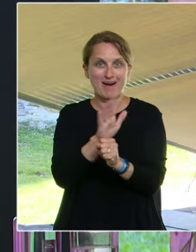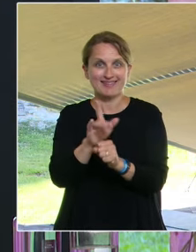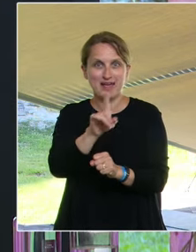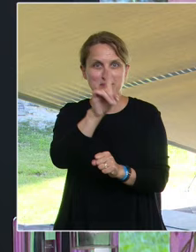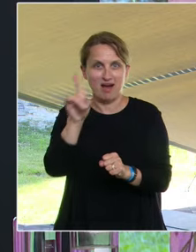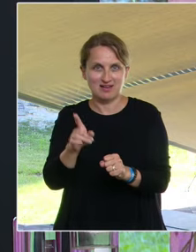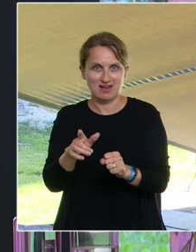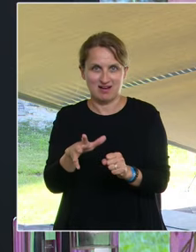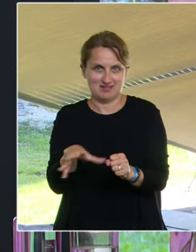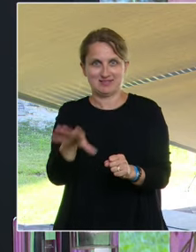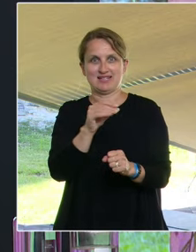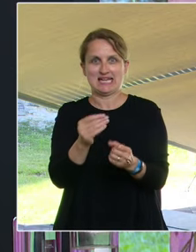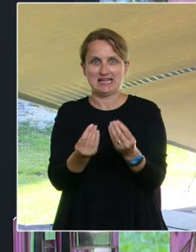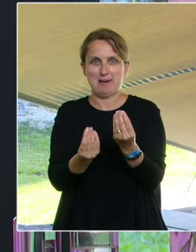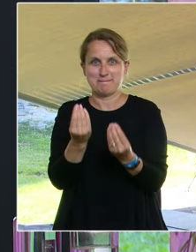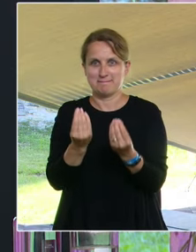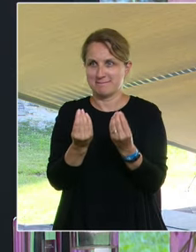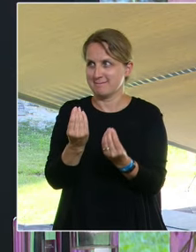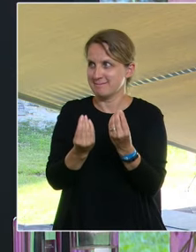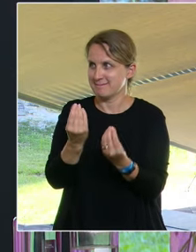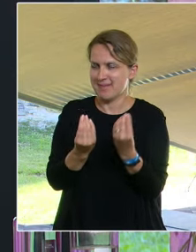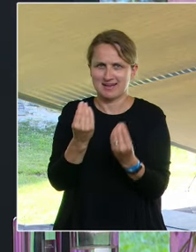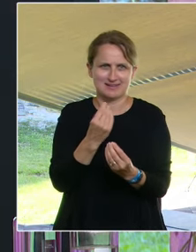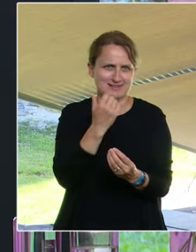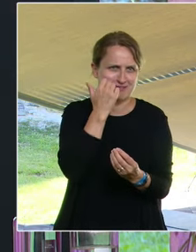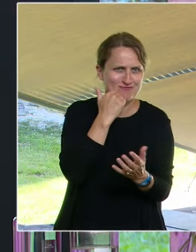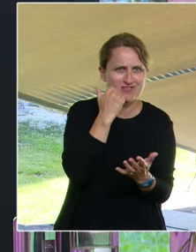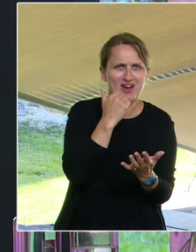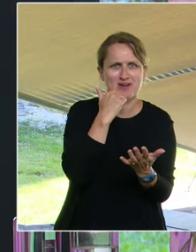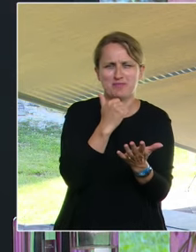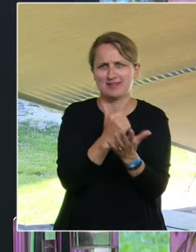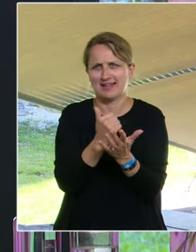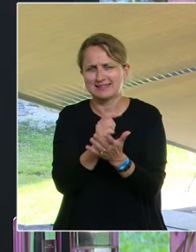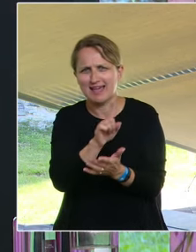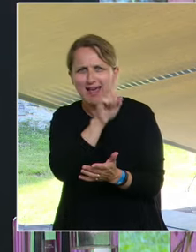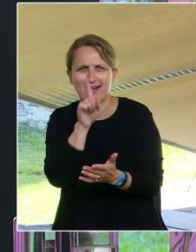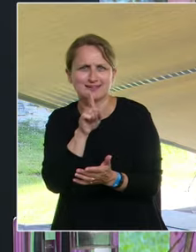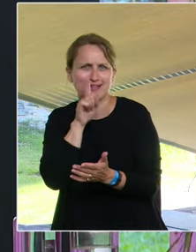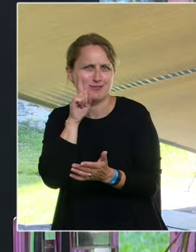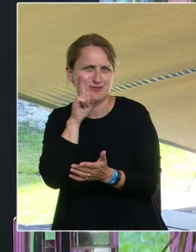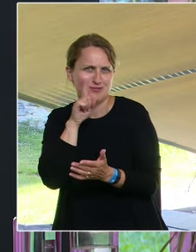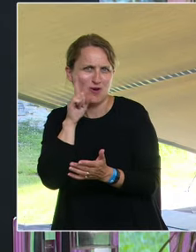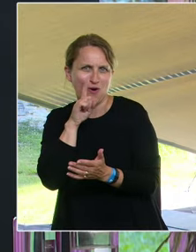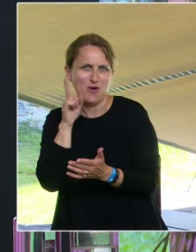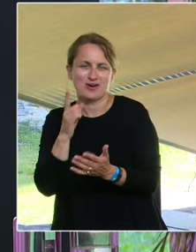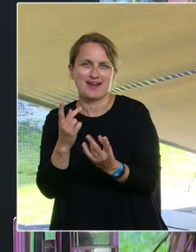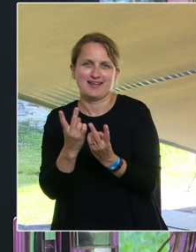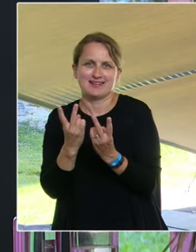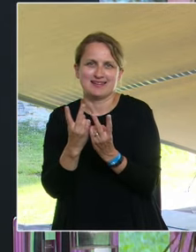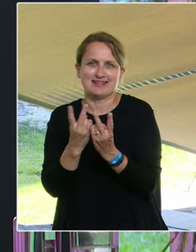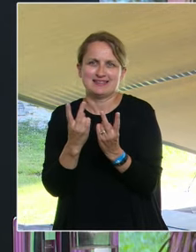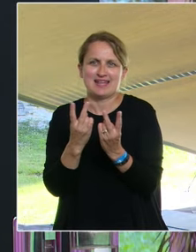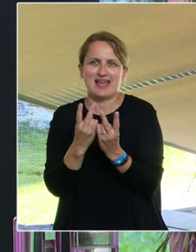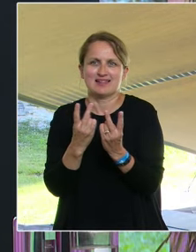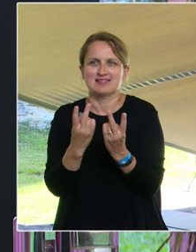everybody plays. Including seniors, middle-aged people, and so forth. So those collaborative,